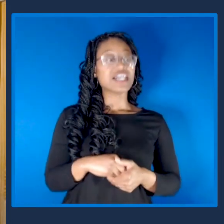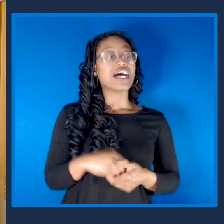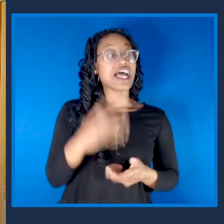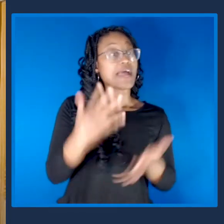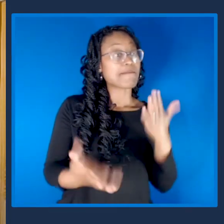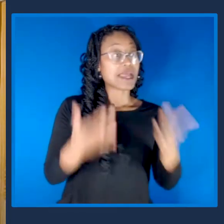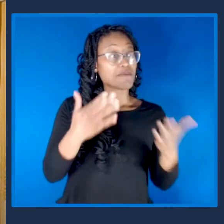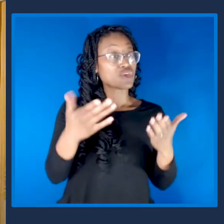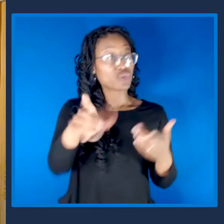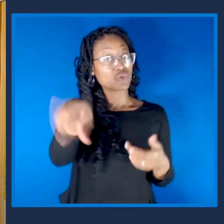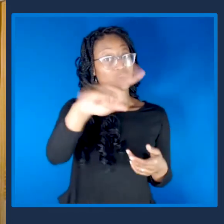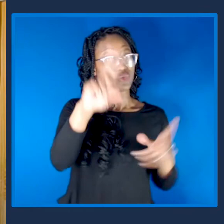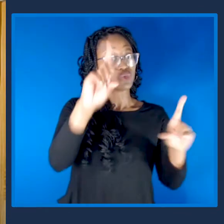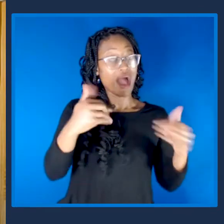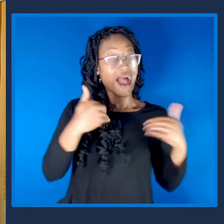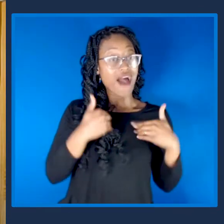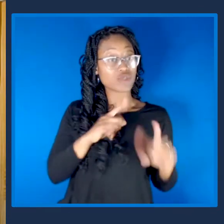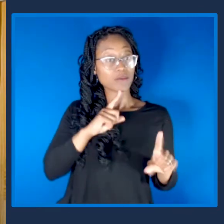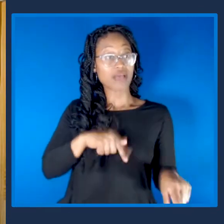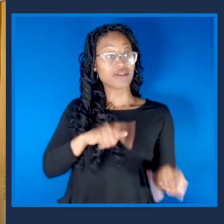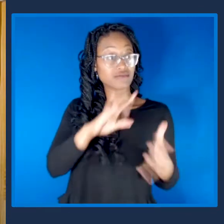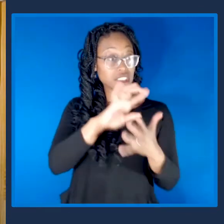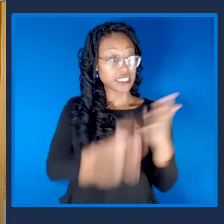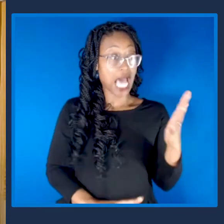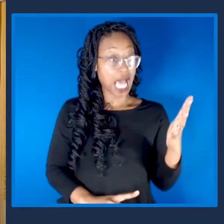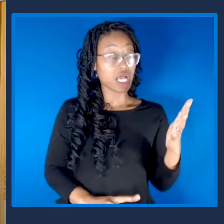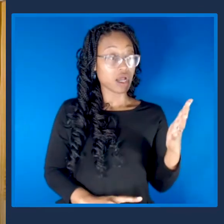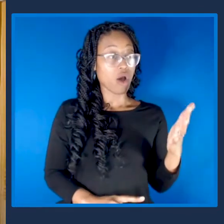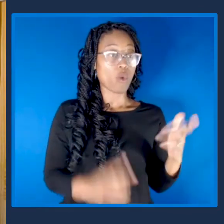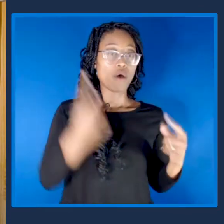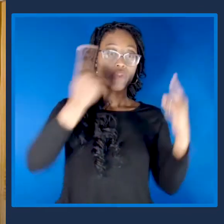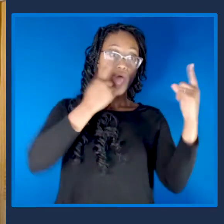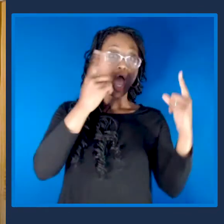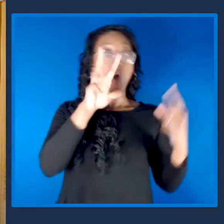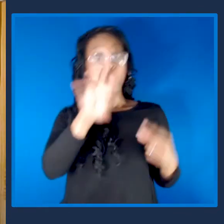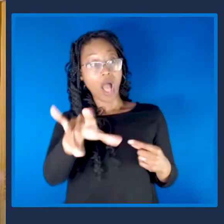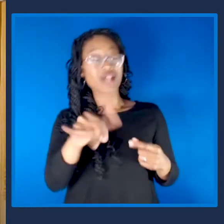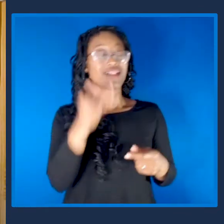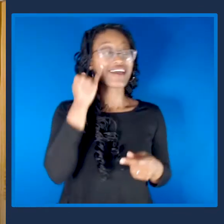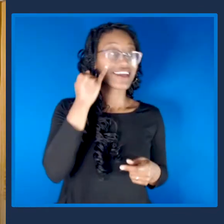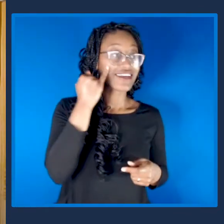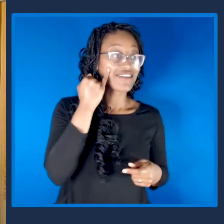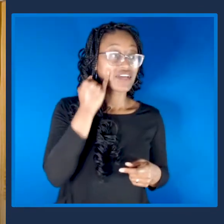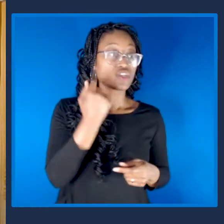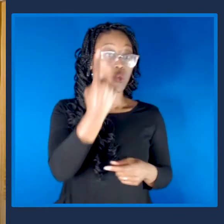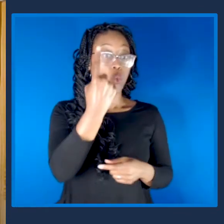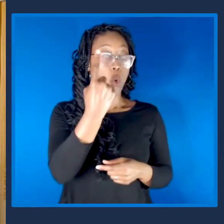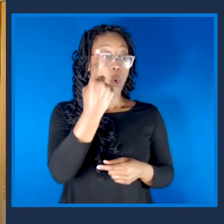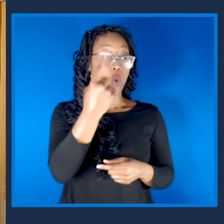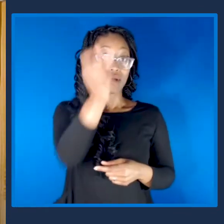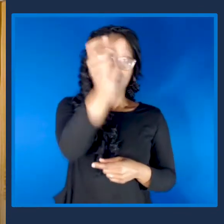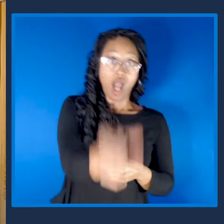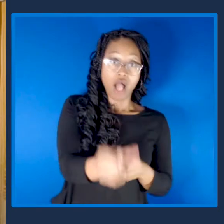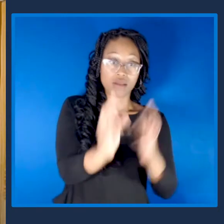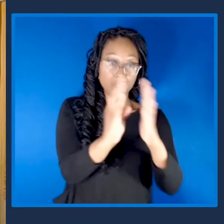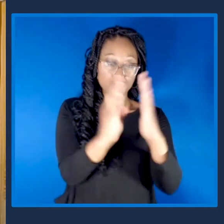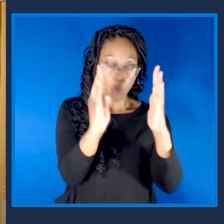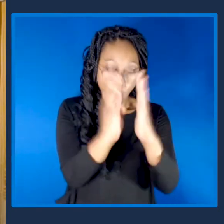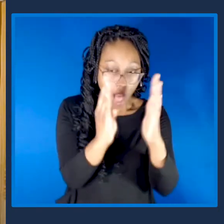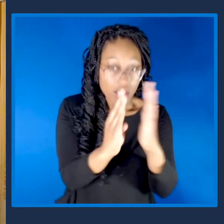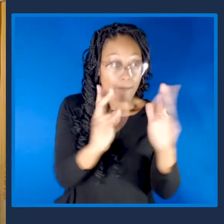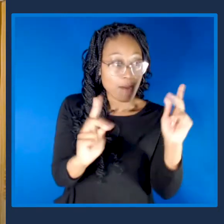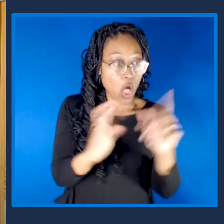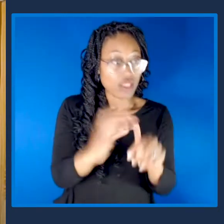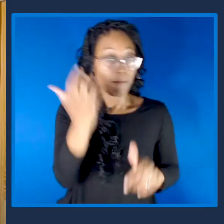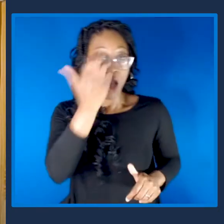have responsive design, but the thought is like, oh, well, when it's one column and it's in this really small view, people are on a mobile device. And if